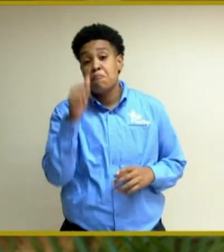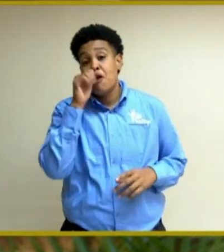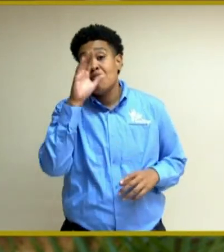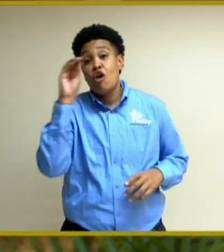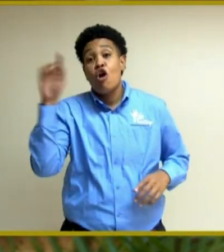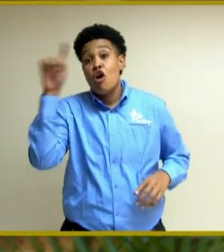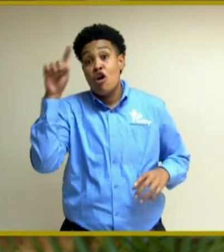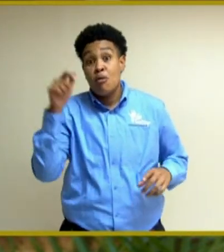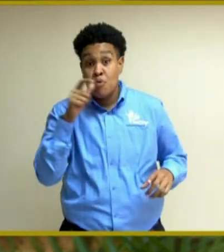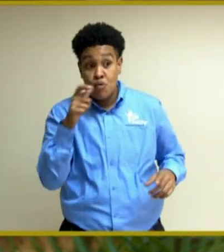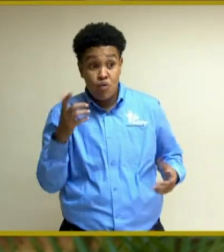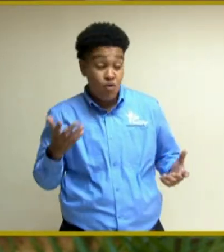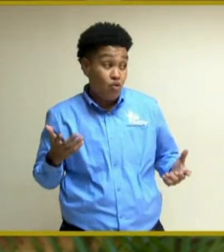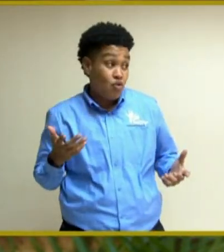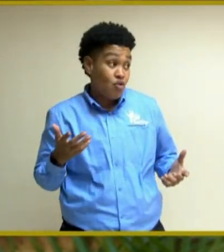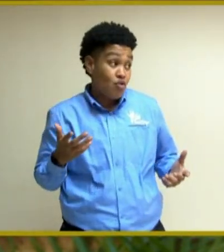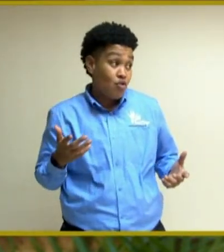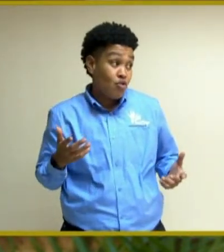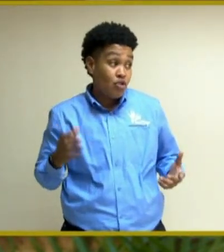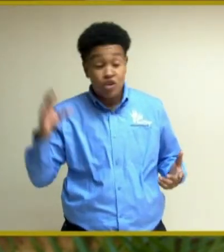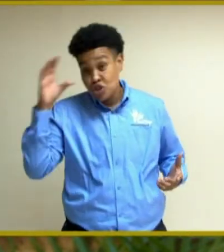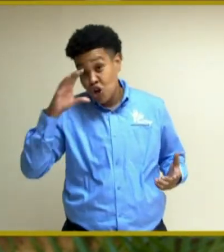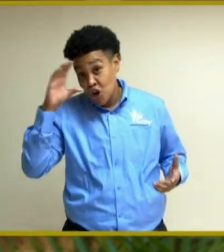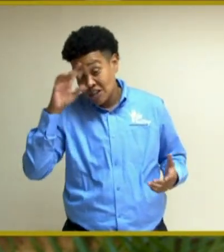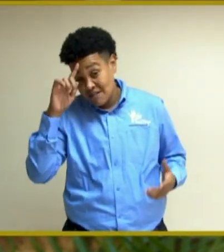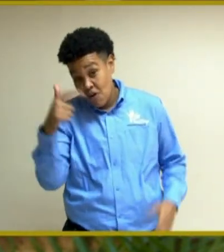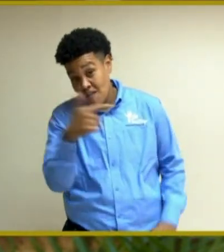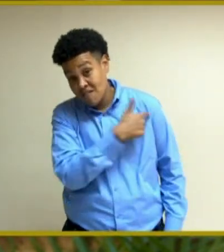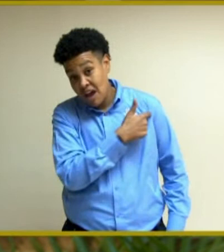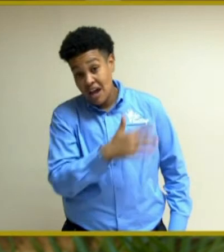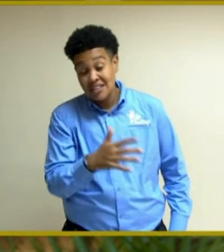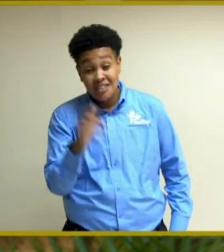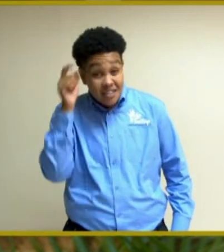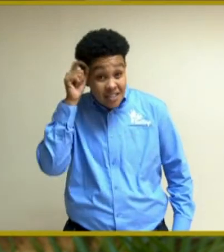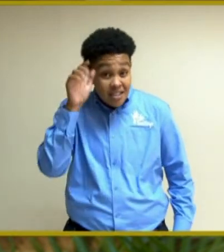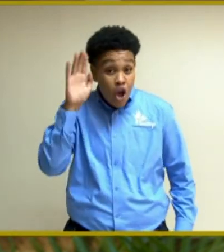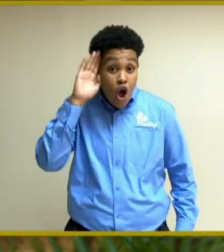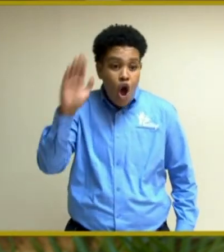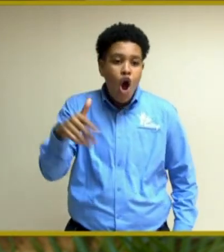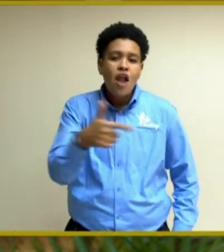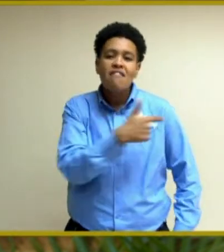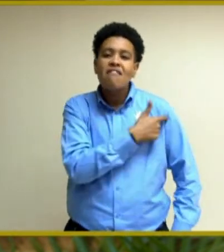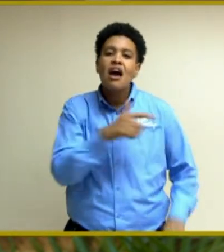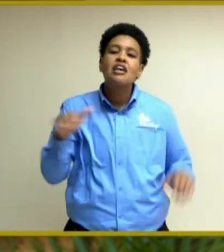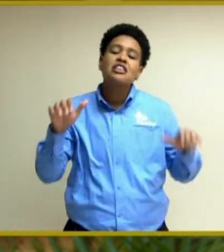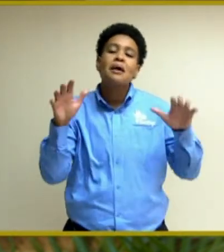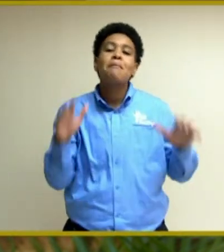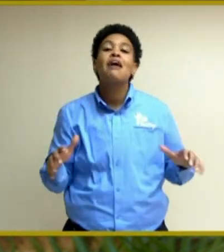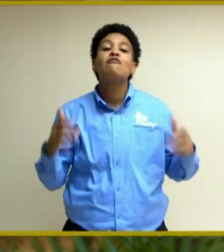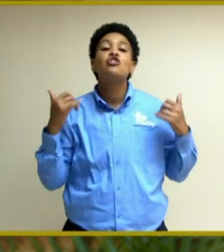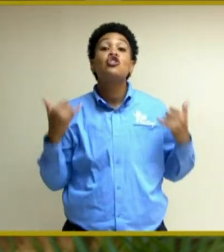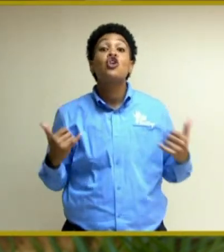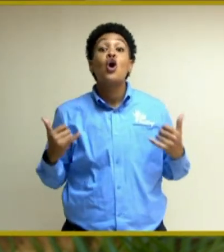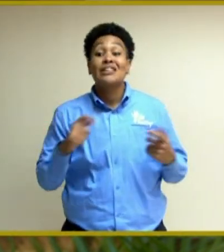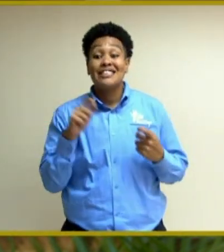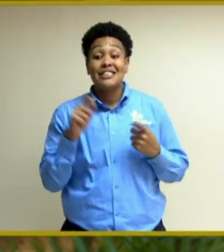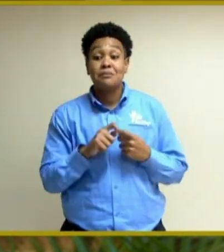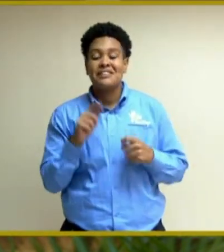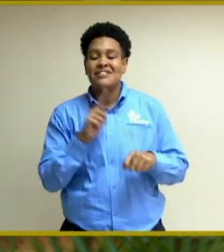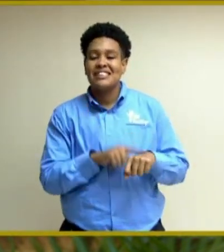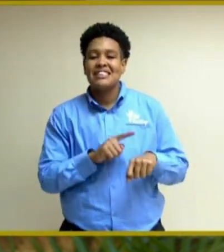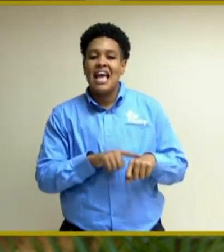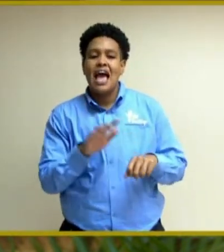sector is indeed sourcing. However, all vaccine manufacturers at this particular